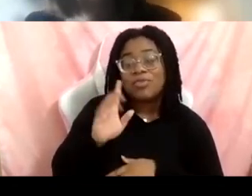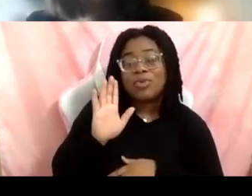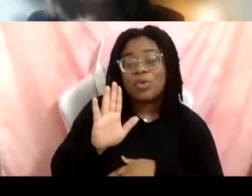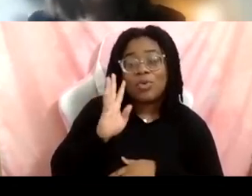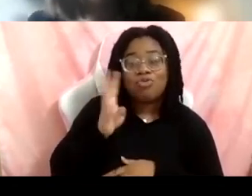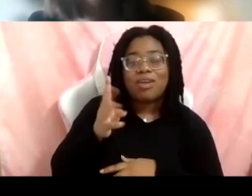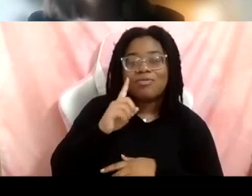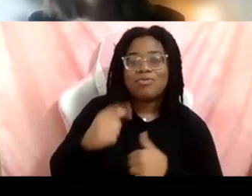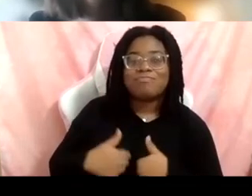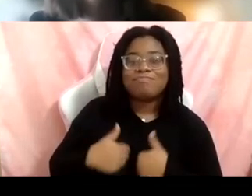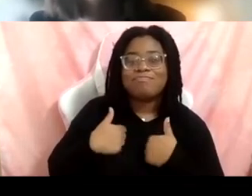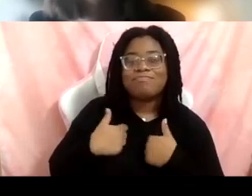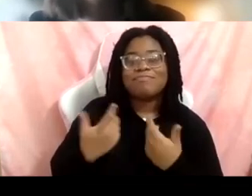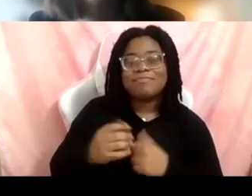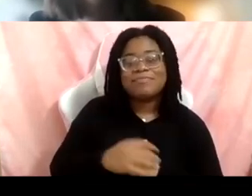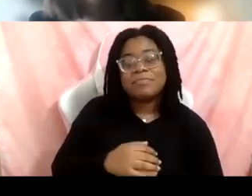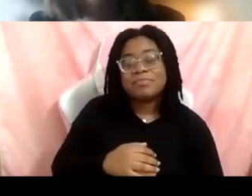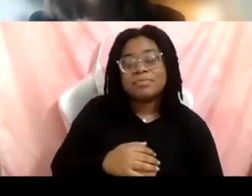life.